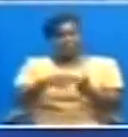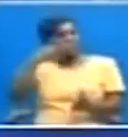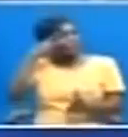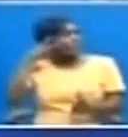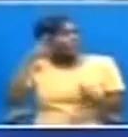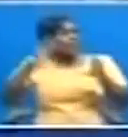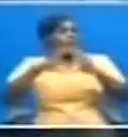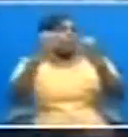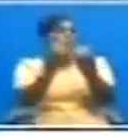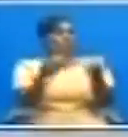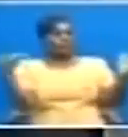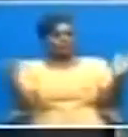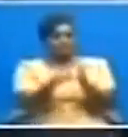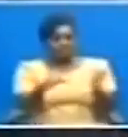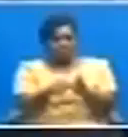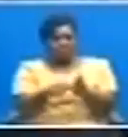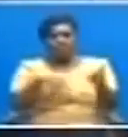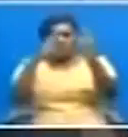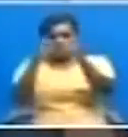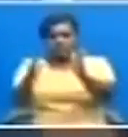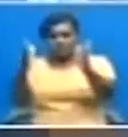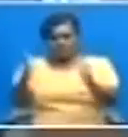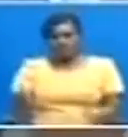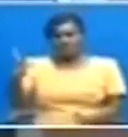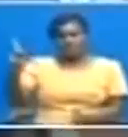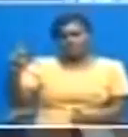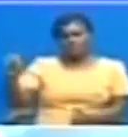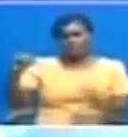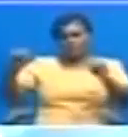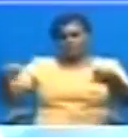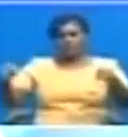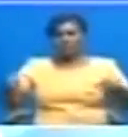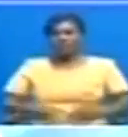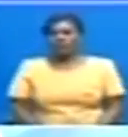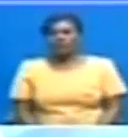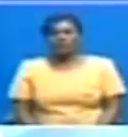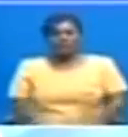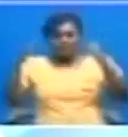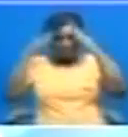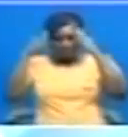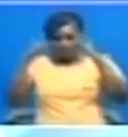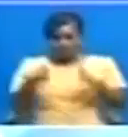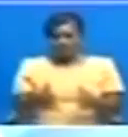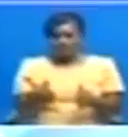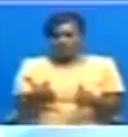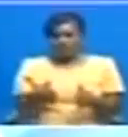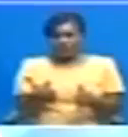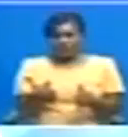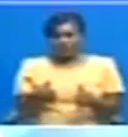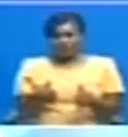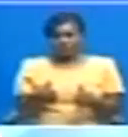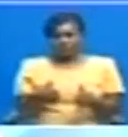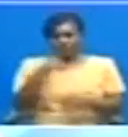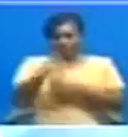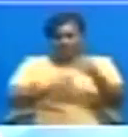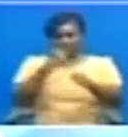is a global phenomenon. Dorcas Wangira, KTN News. Let's now focus on what is unfortunately a